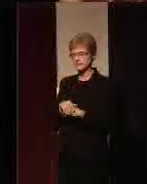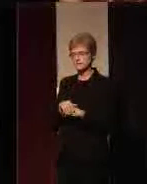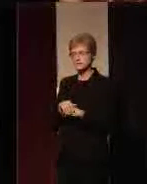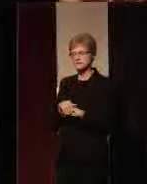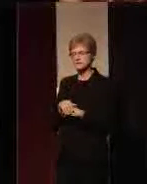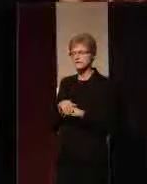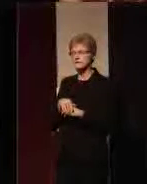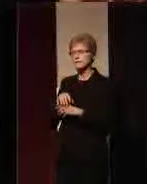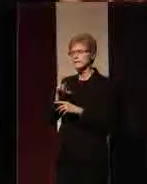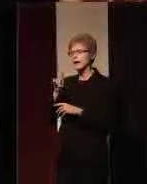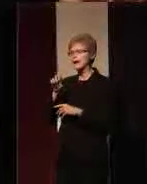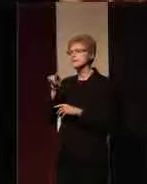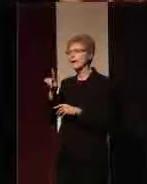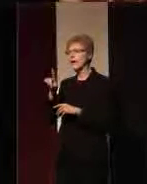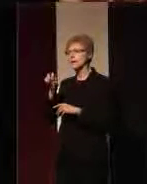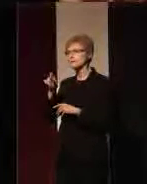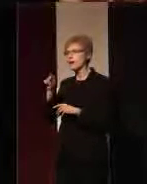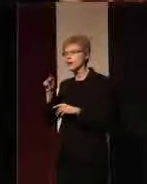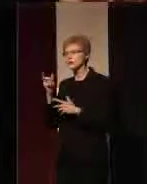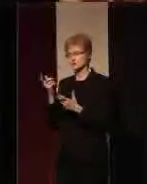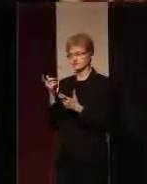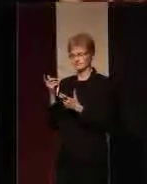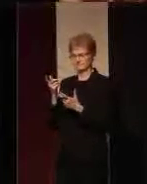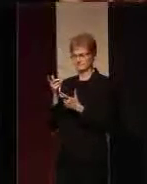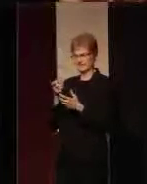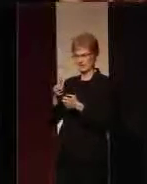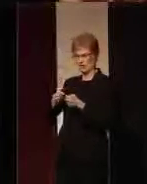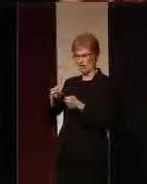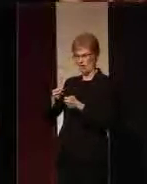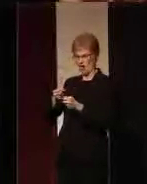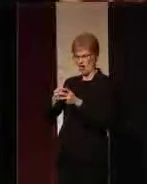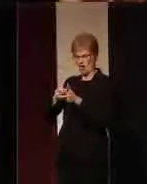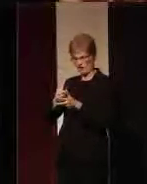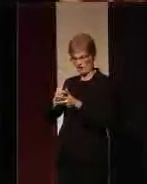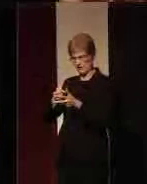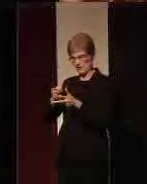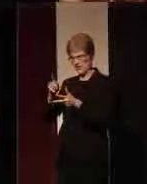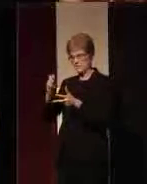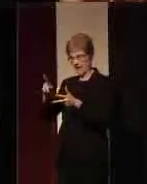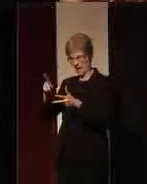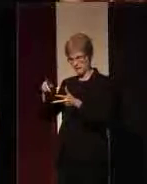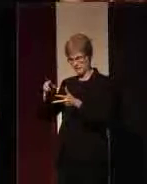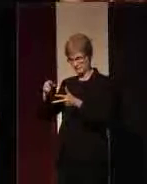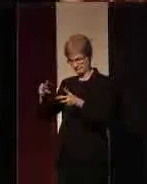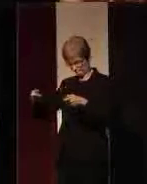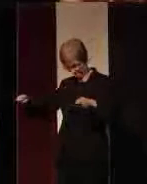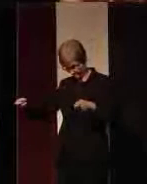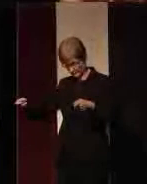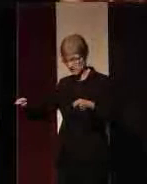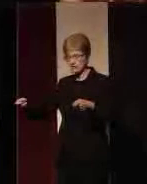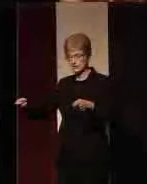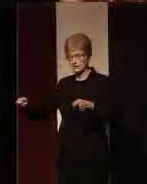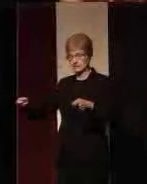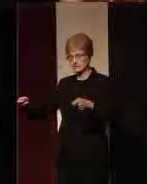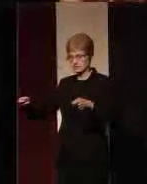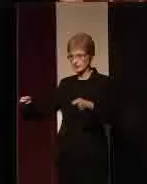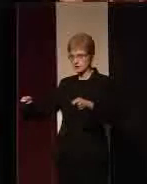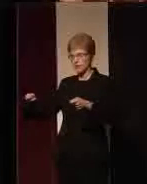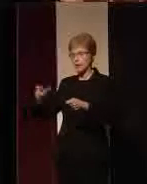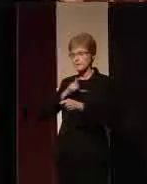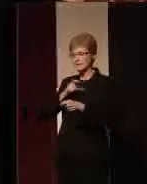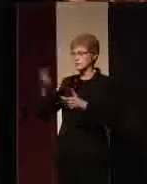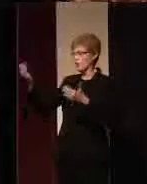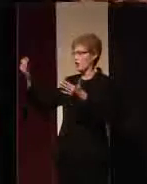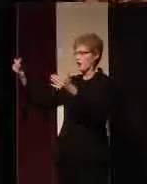Ford Taurus and a map and as much as we could gather, because as fast as we were getting police officers